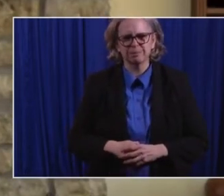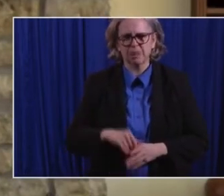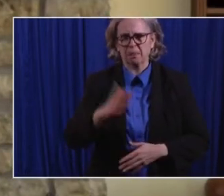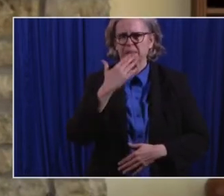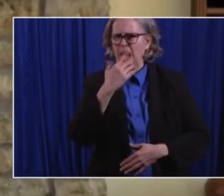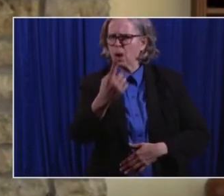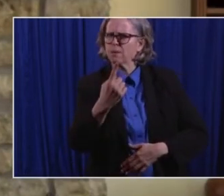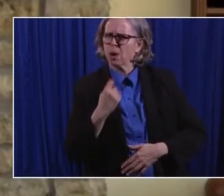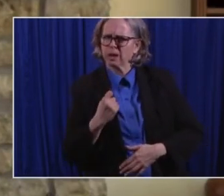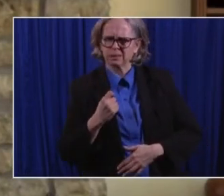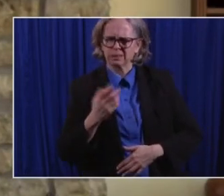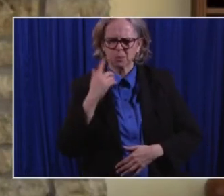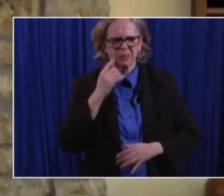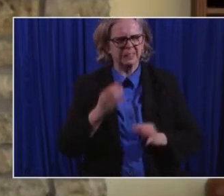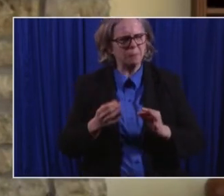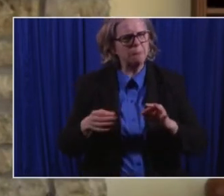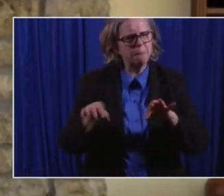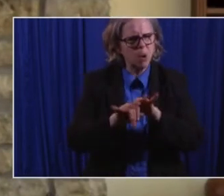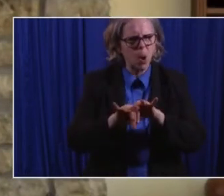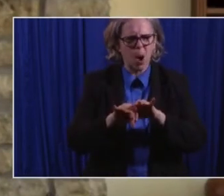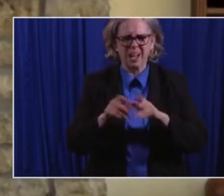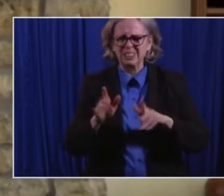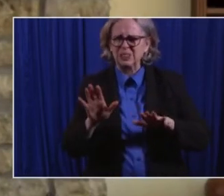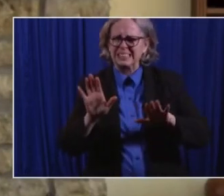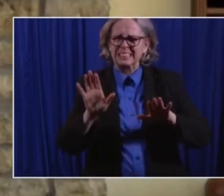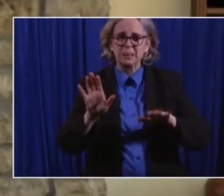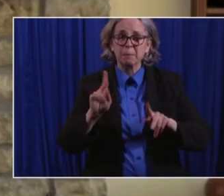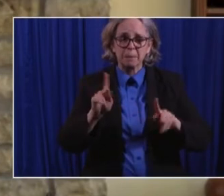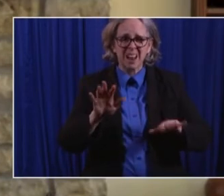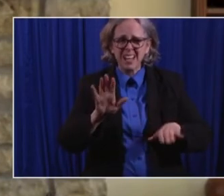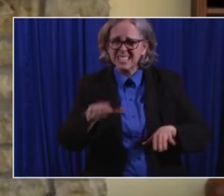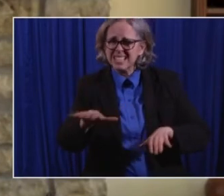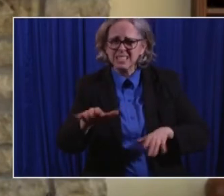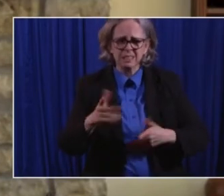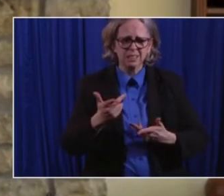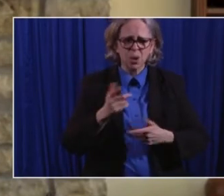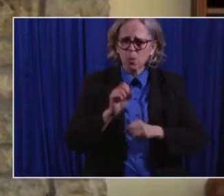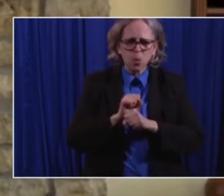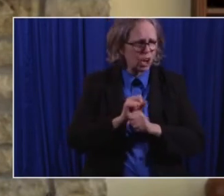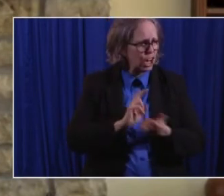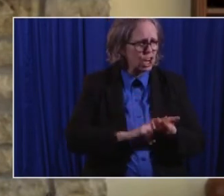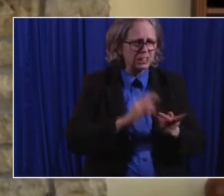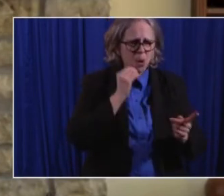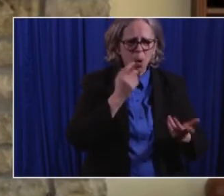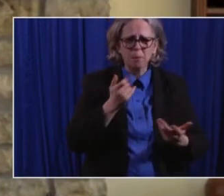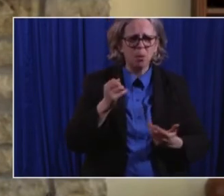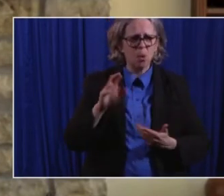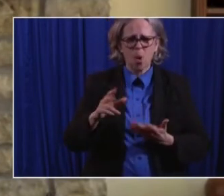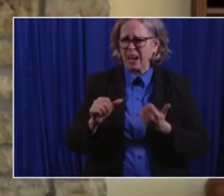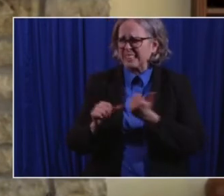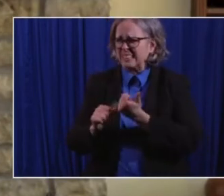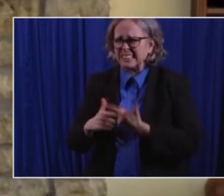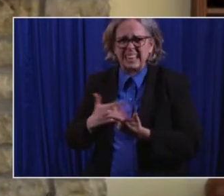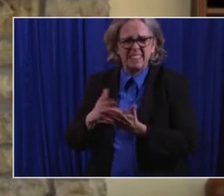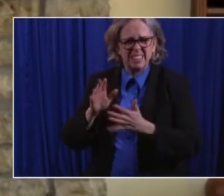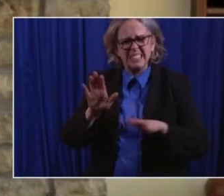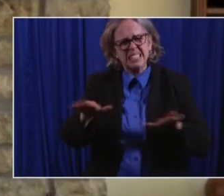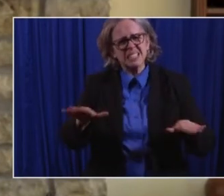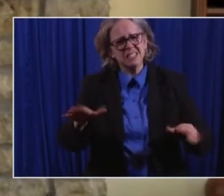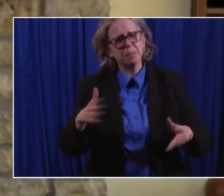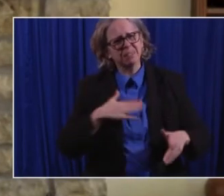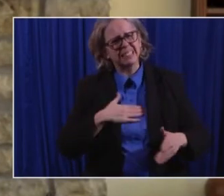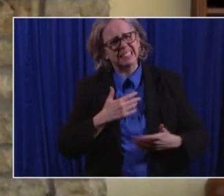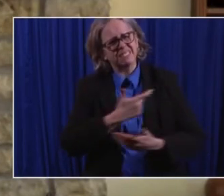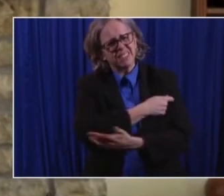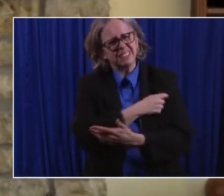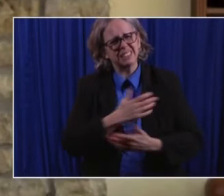would just encourage every nursing home in the state, every assisted living, to continue your education process, continue